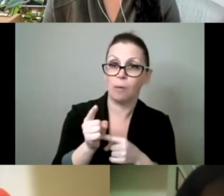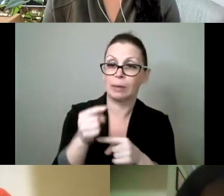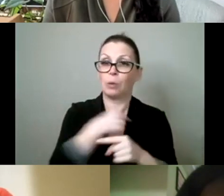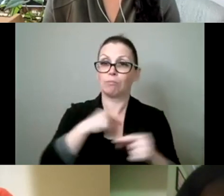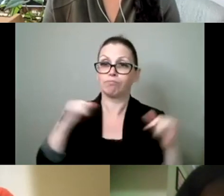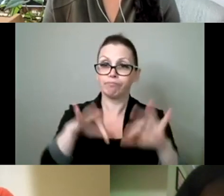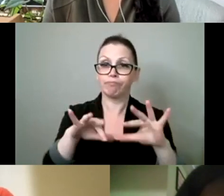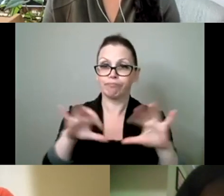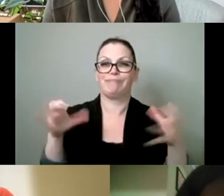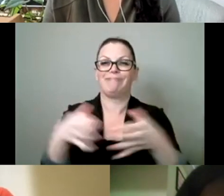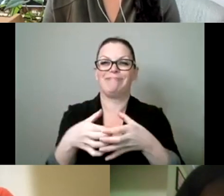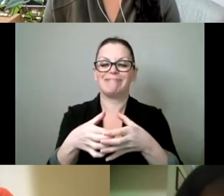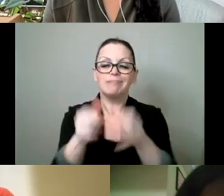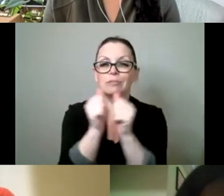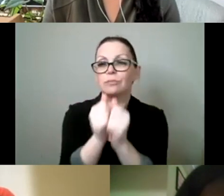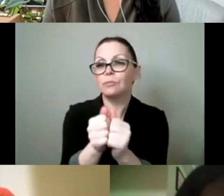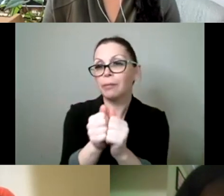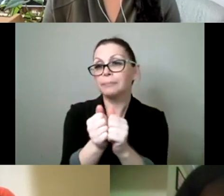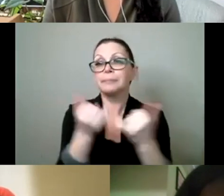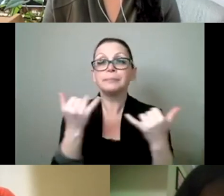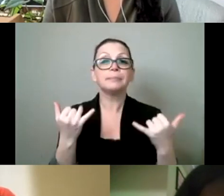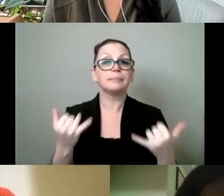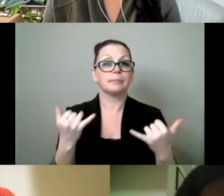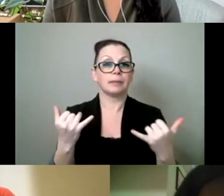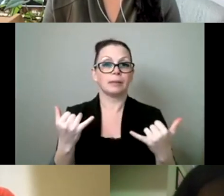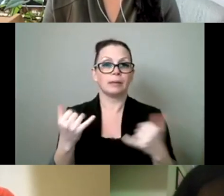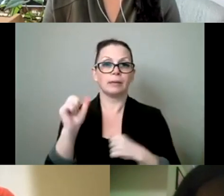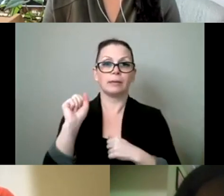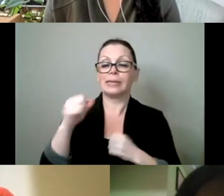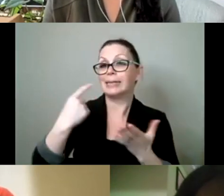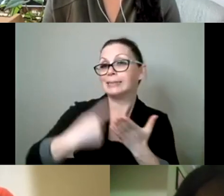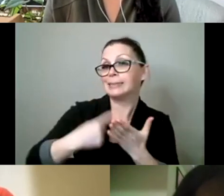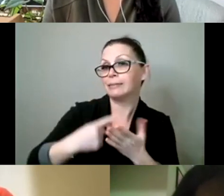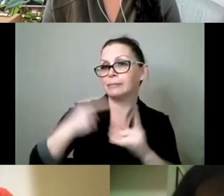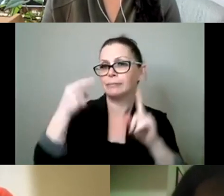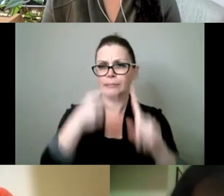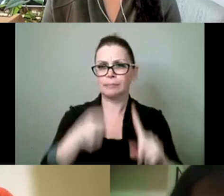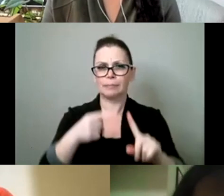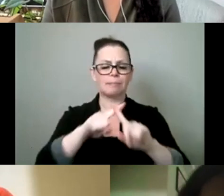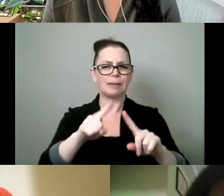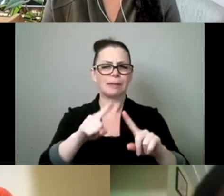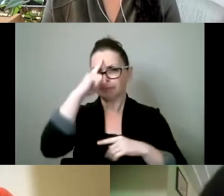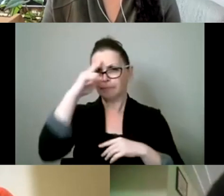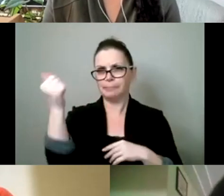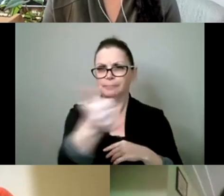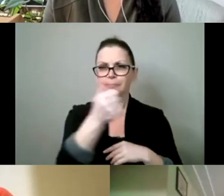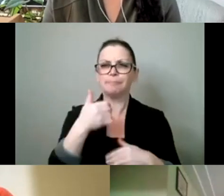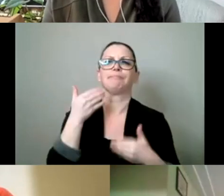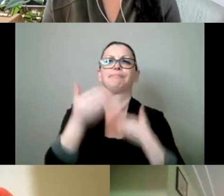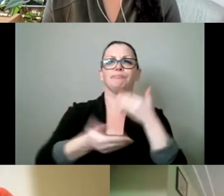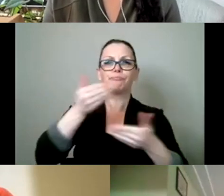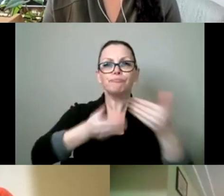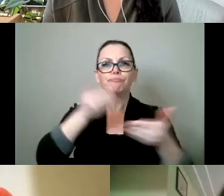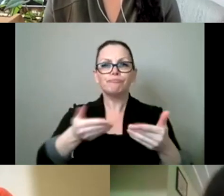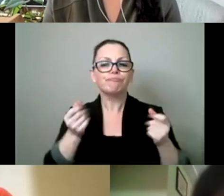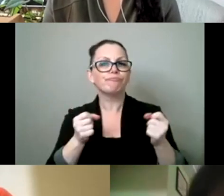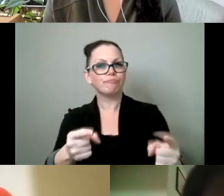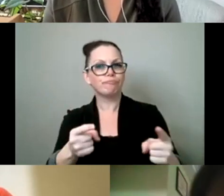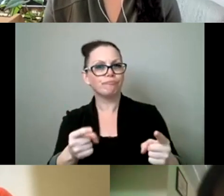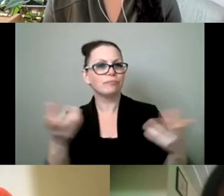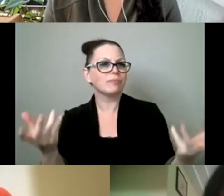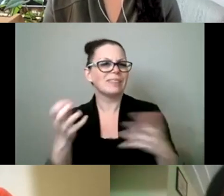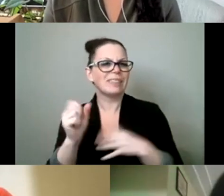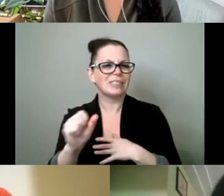come together. Today, while we do have discussion points, this is a free-flowing conversation that can't really